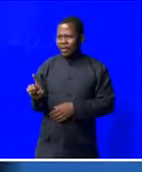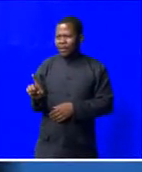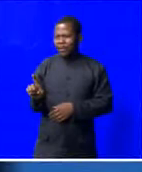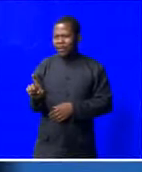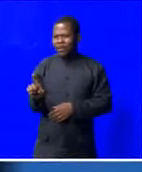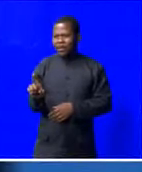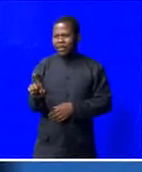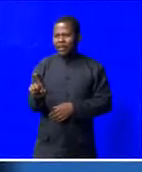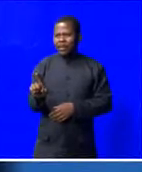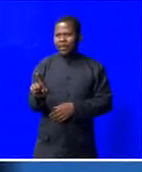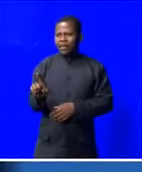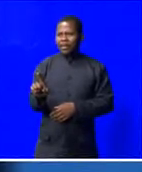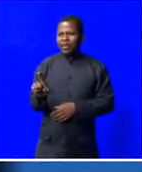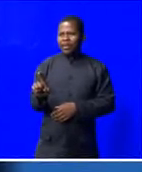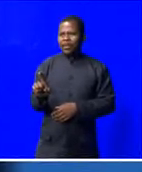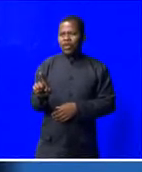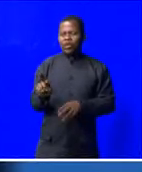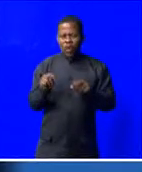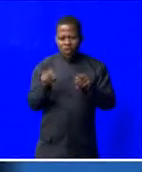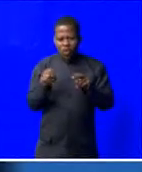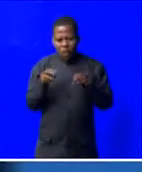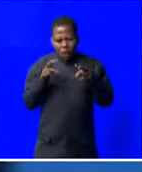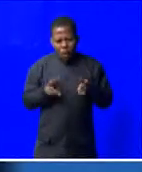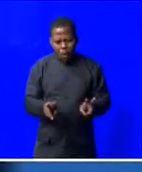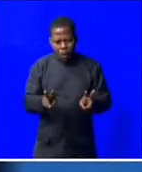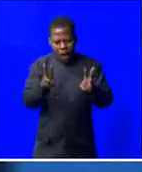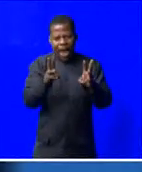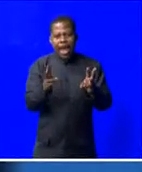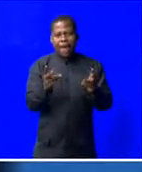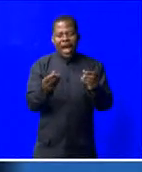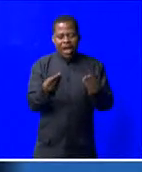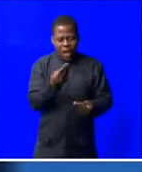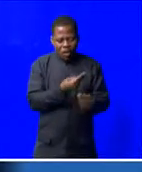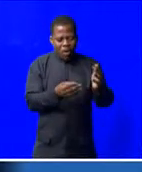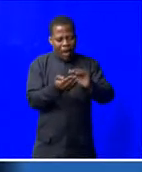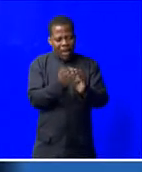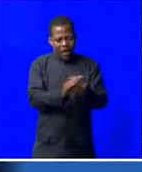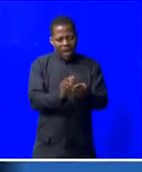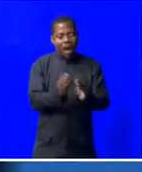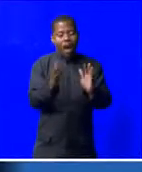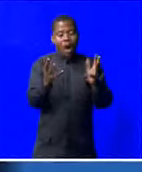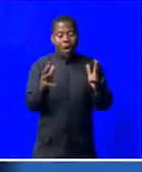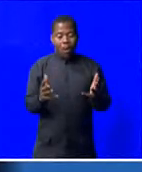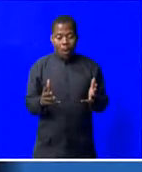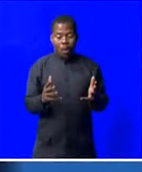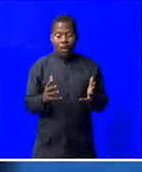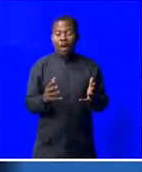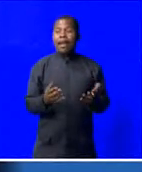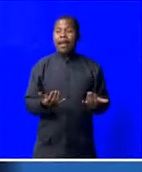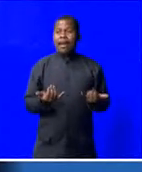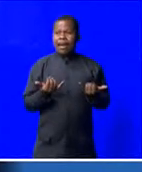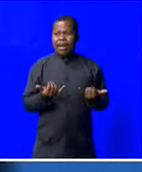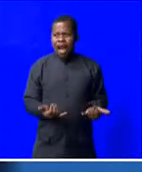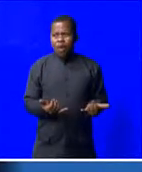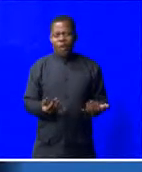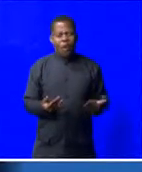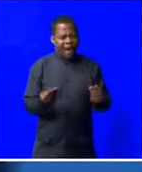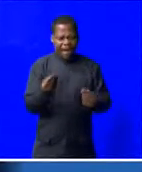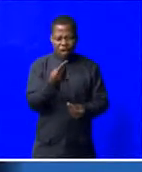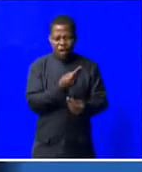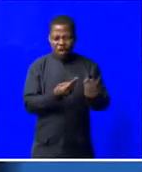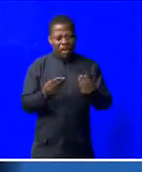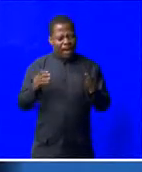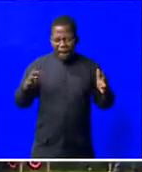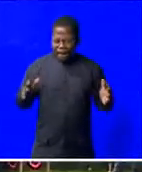kanjani reliance on Sacu. Ayikho lilinye kuphela nje simfusha kukhulisa economy ethu la